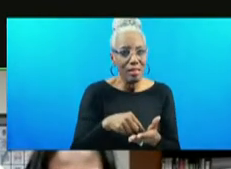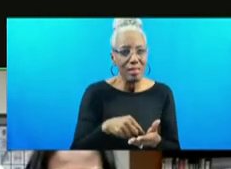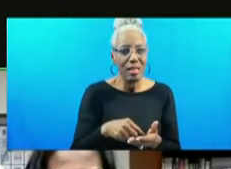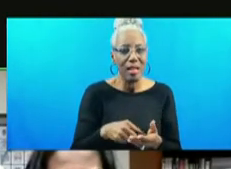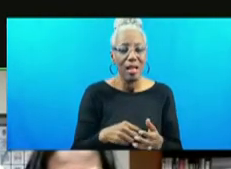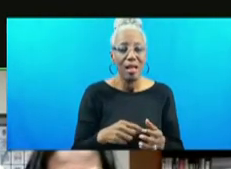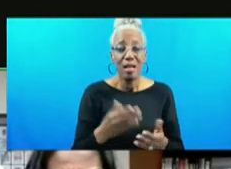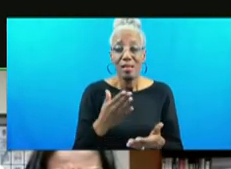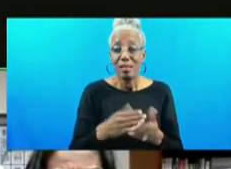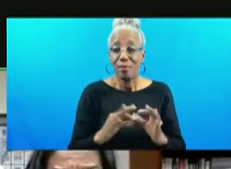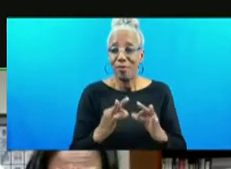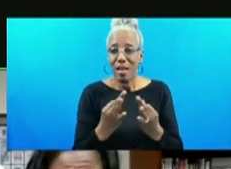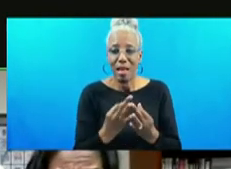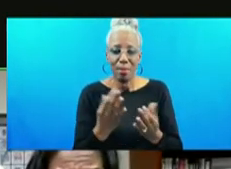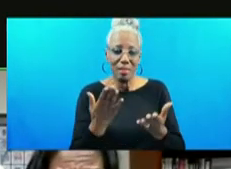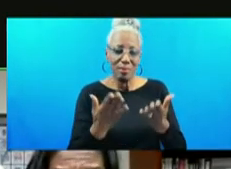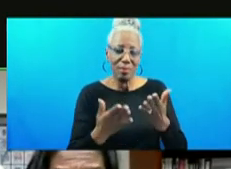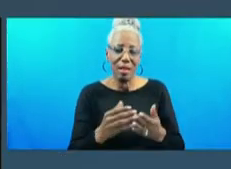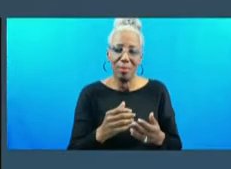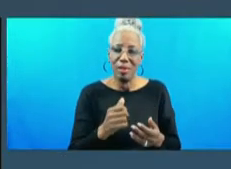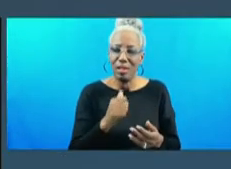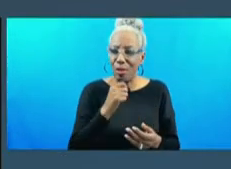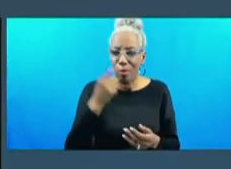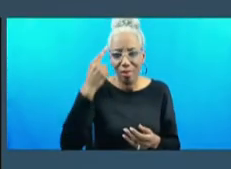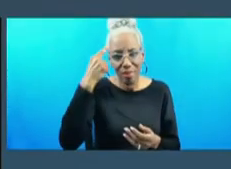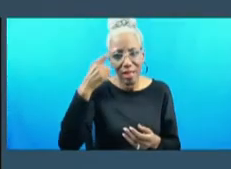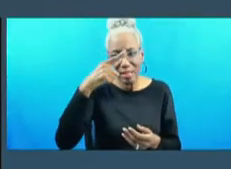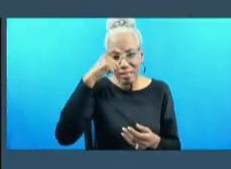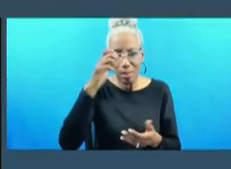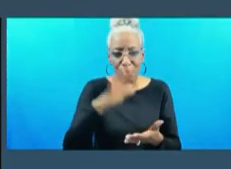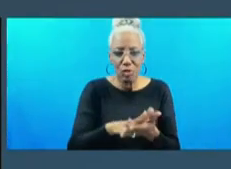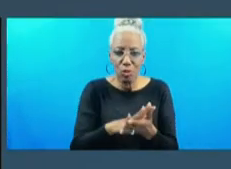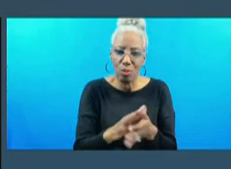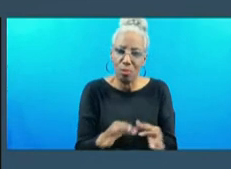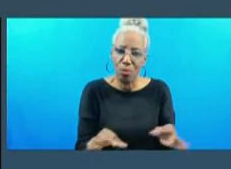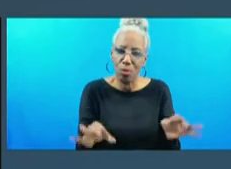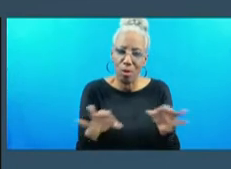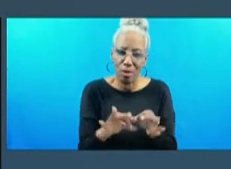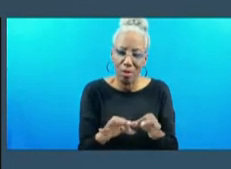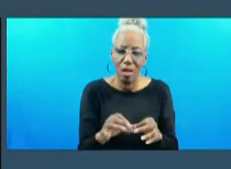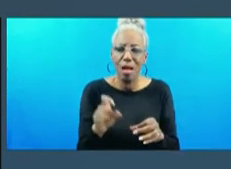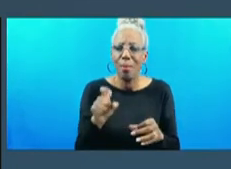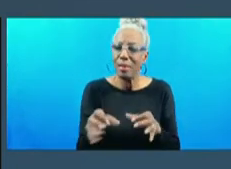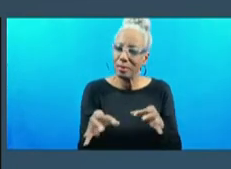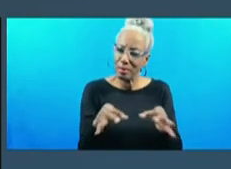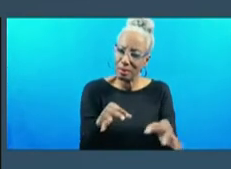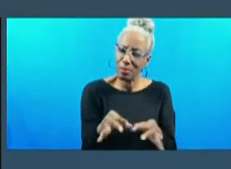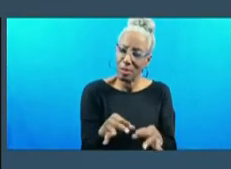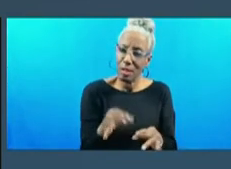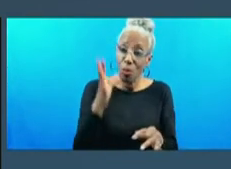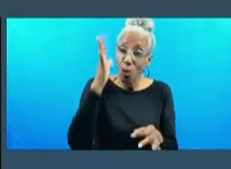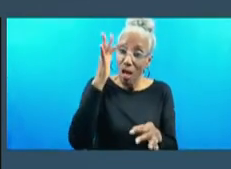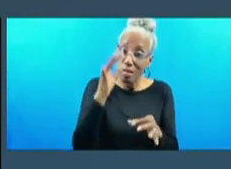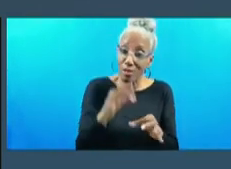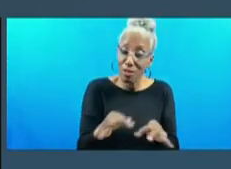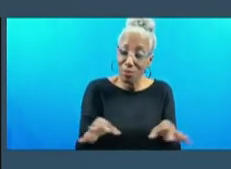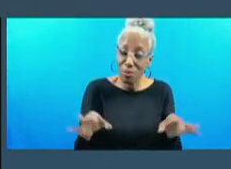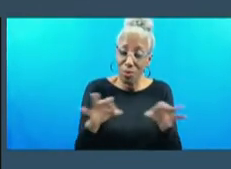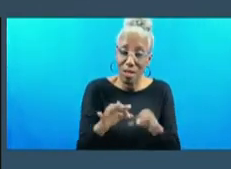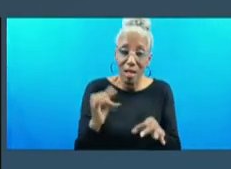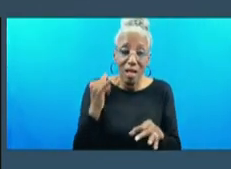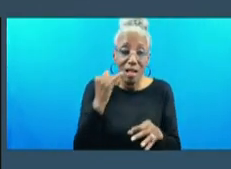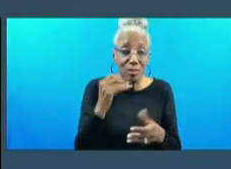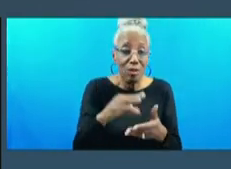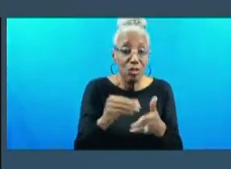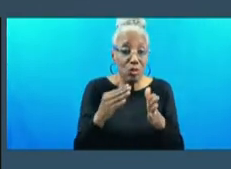as important for students, but why it is important. And if we know that you would benefit from it, we really need you to enroll. And